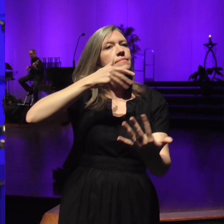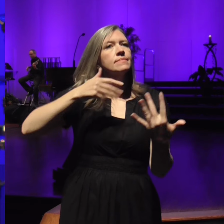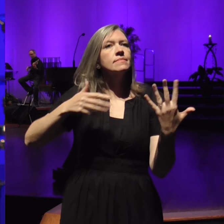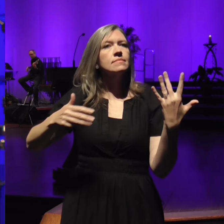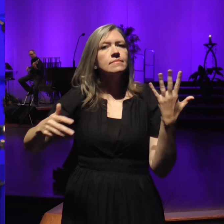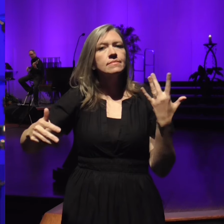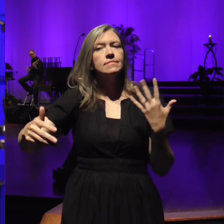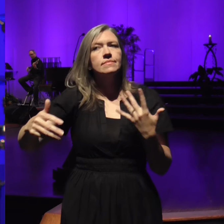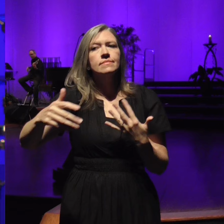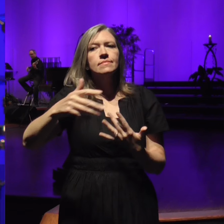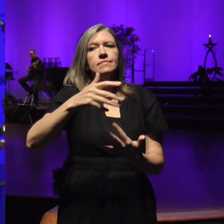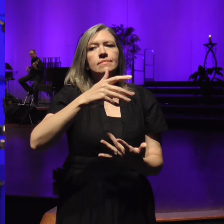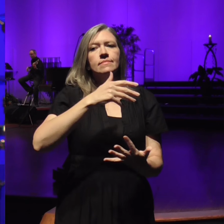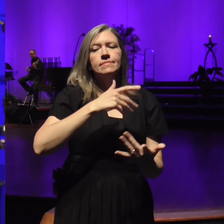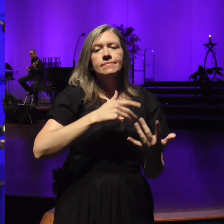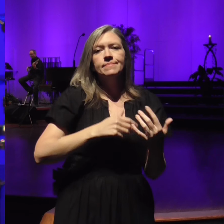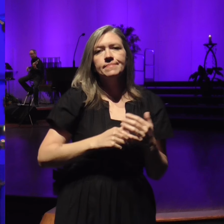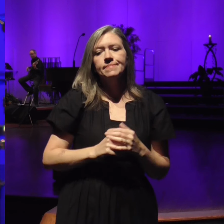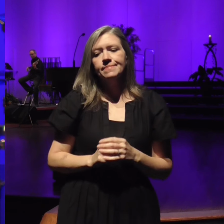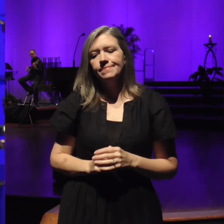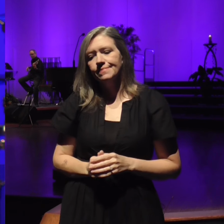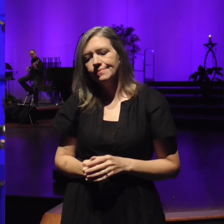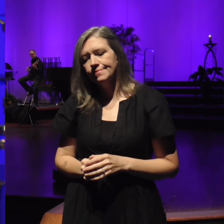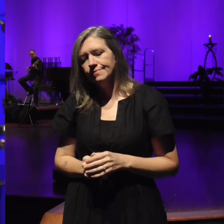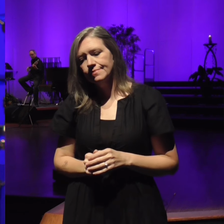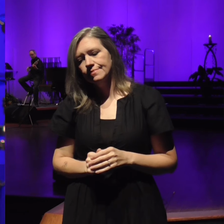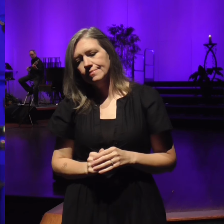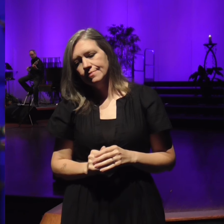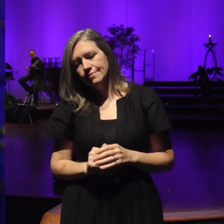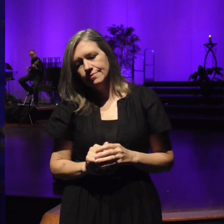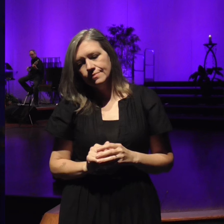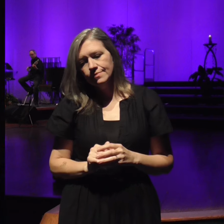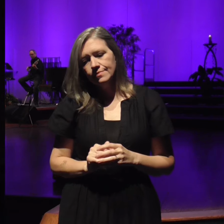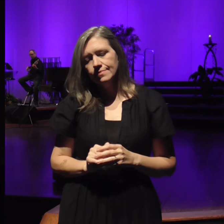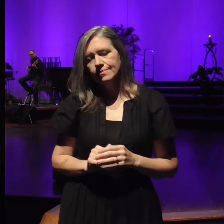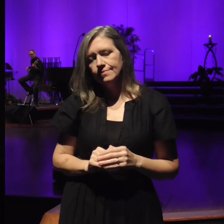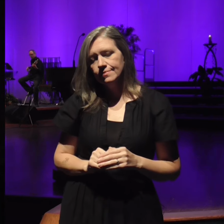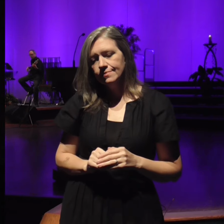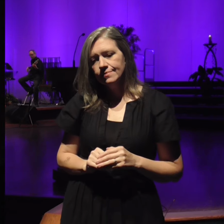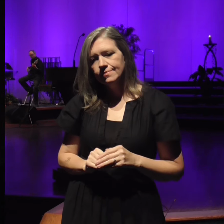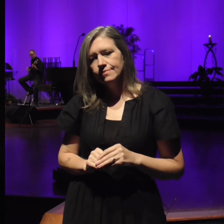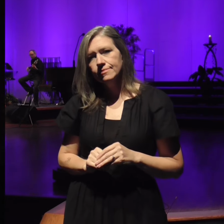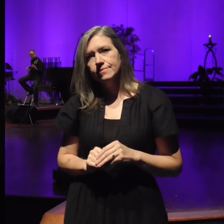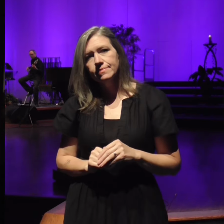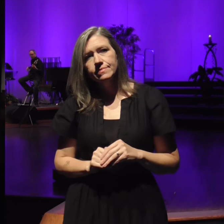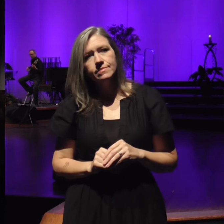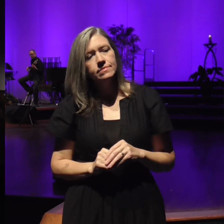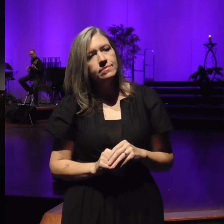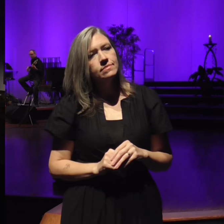Surely the presence of God is in this place.